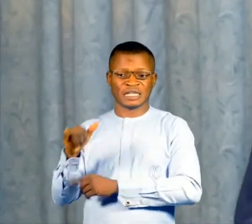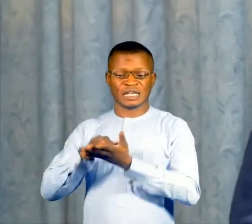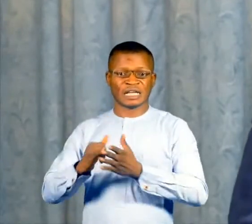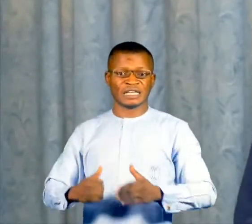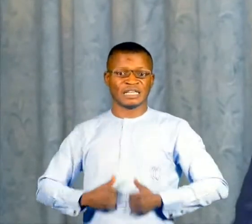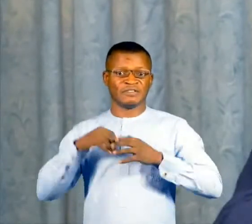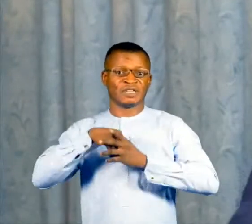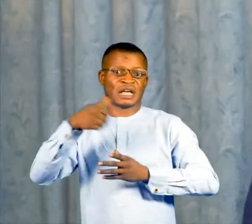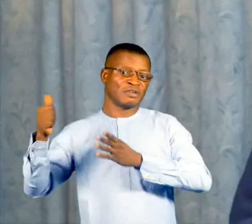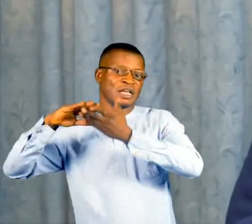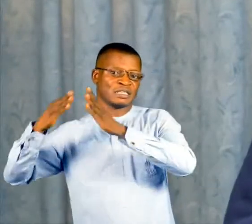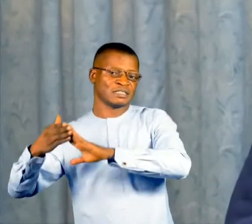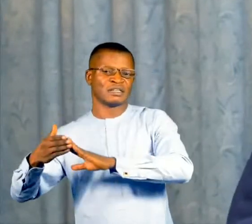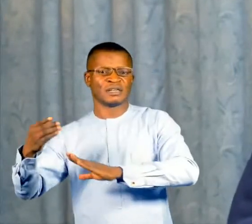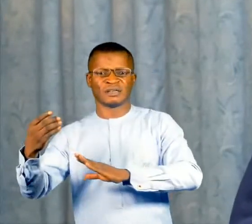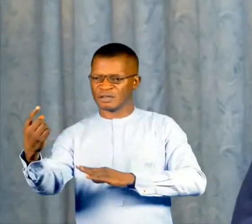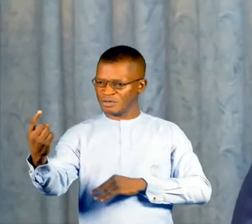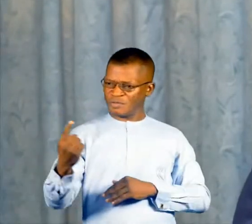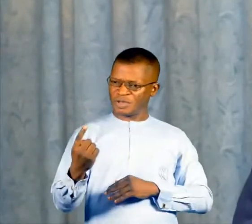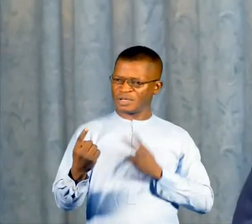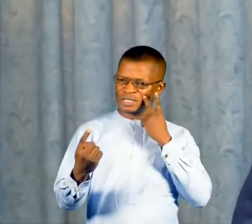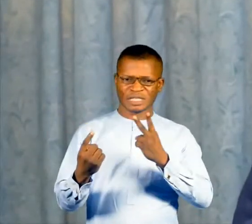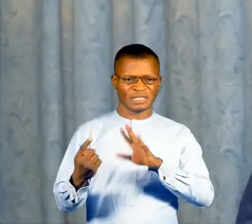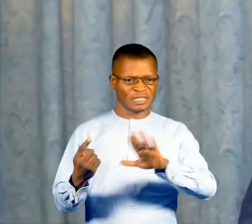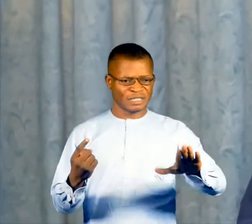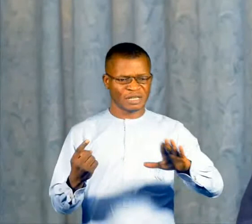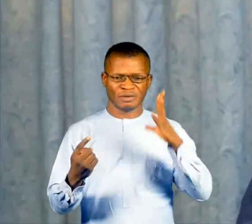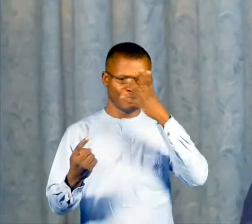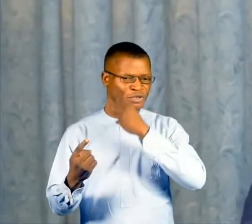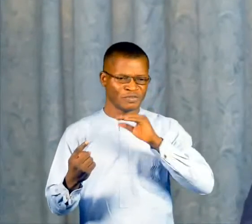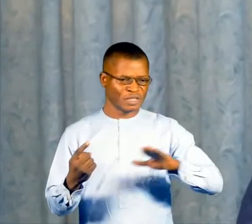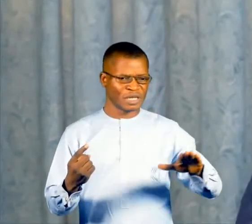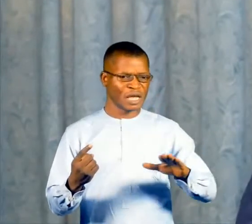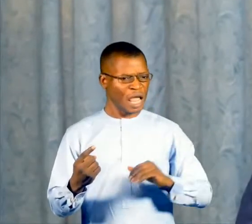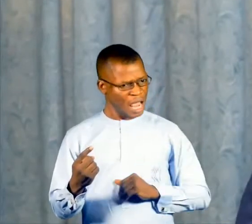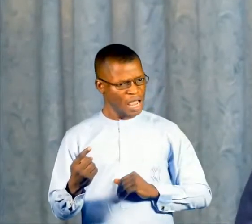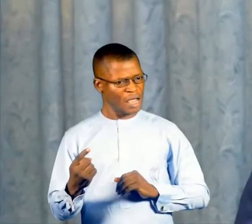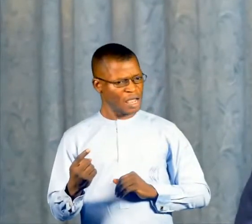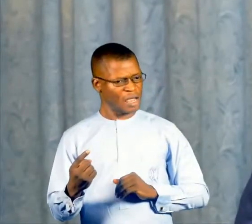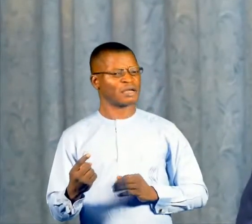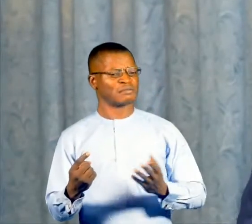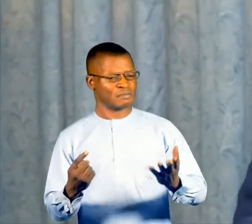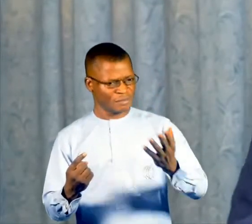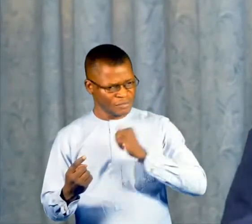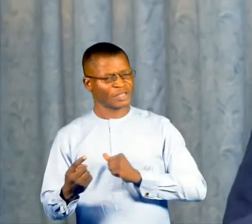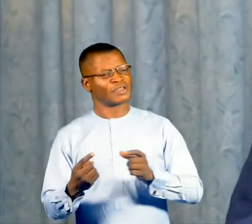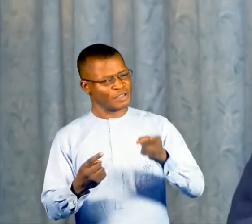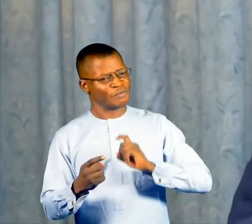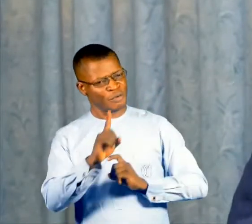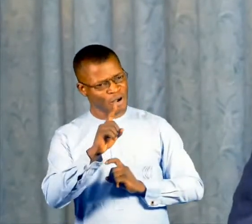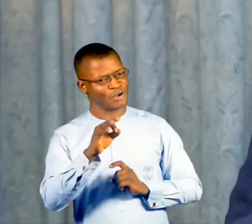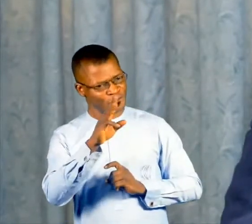children, who lives in another city, came to her, saw these children, beautiful children. She now decided to take one of